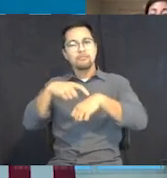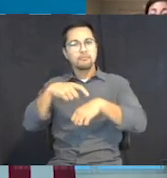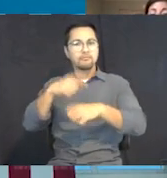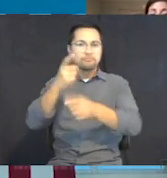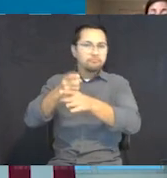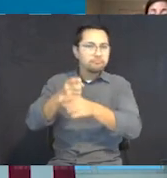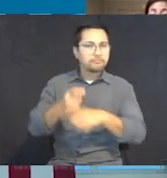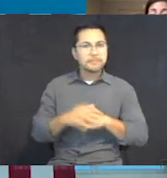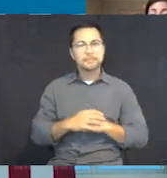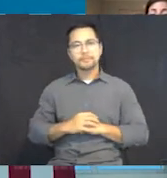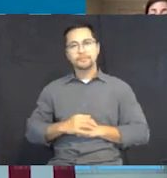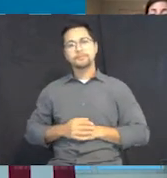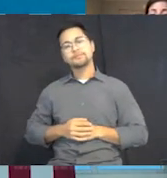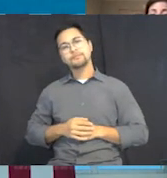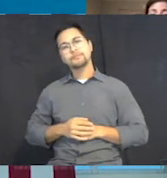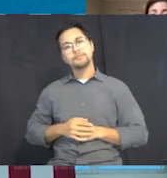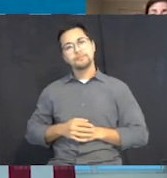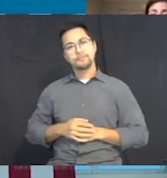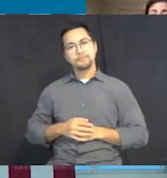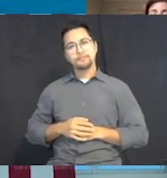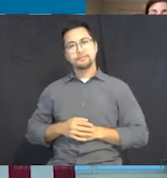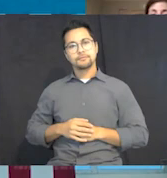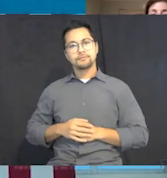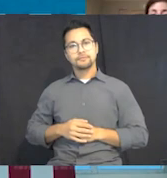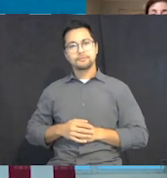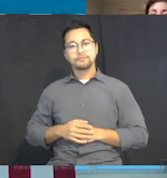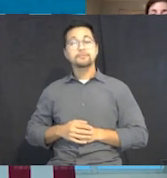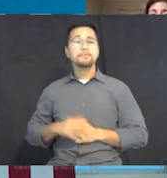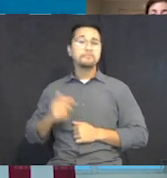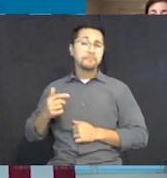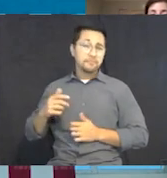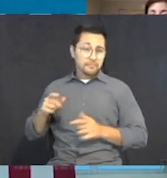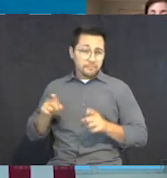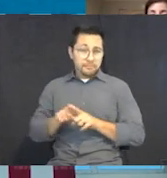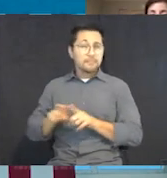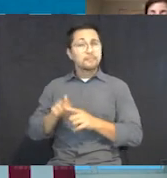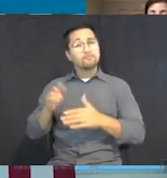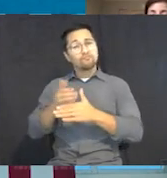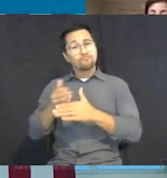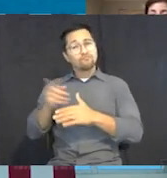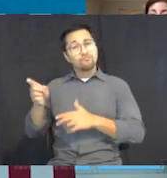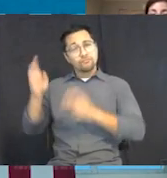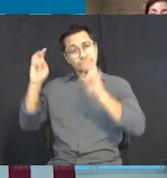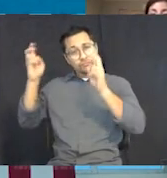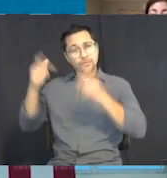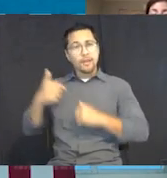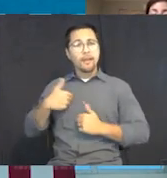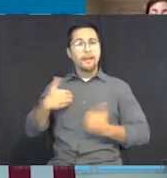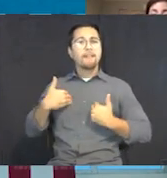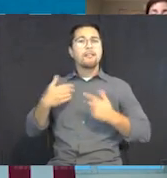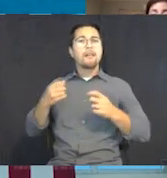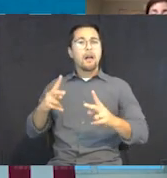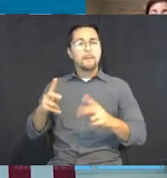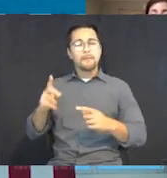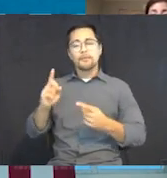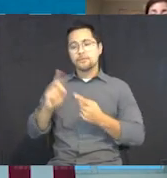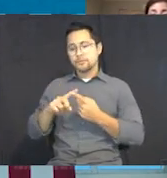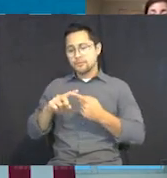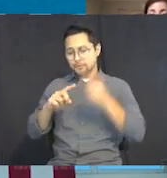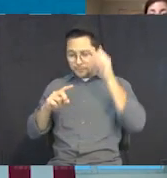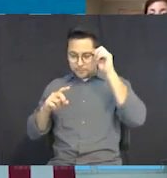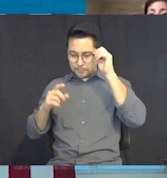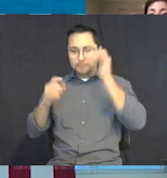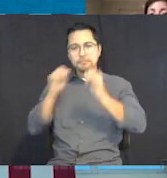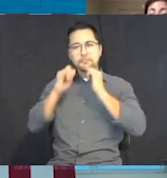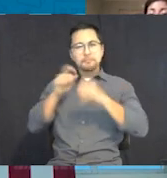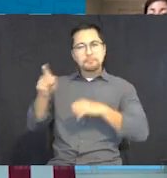and her son is on the autism spectrum, and he uses our Simply Home system. And she just talked about the peace of mind that